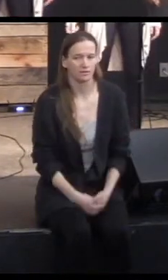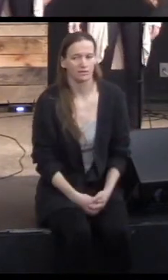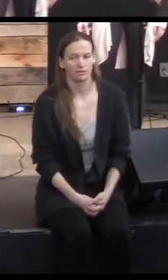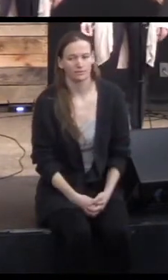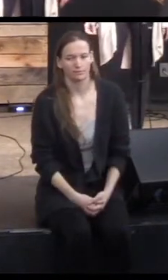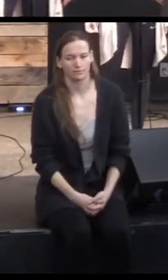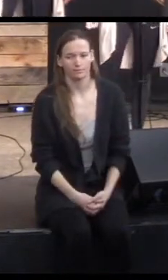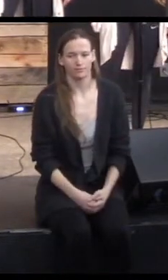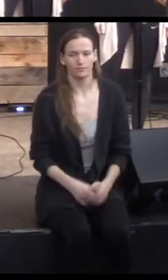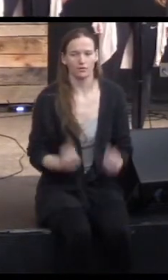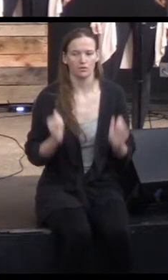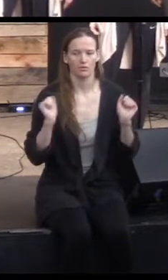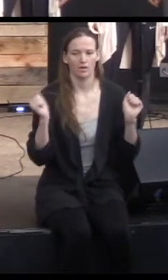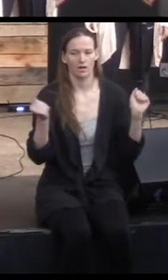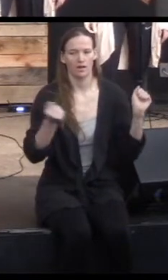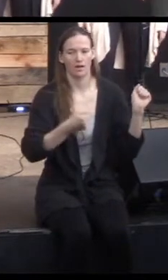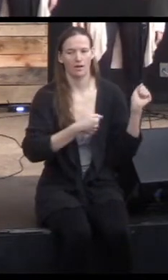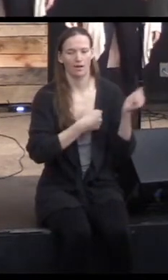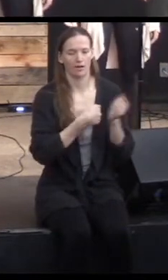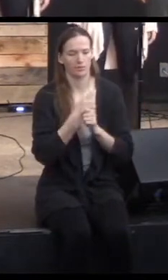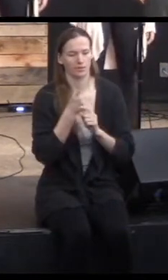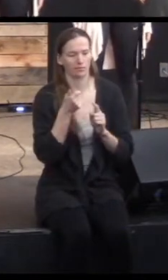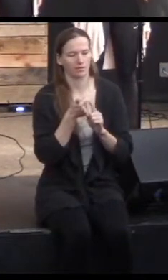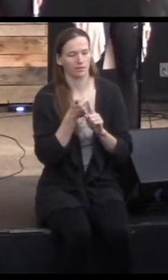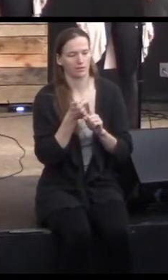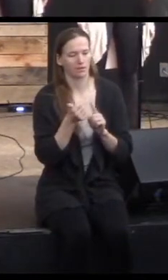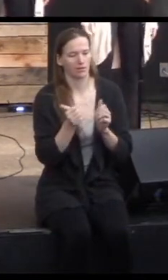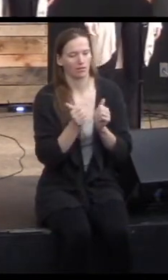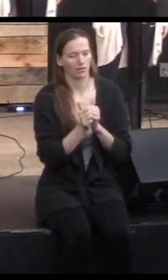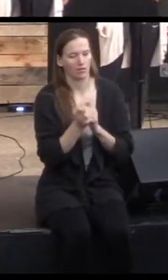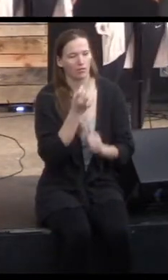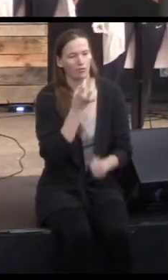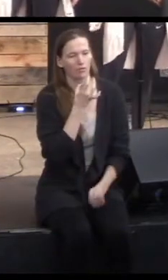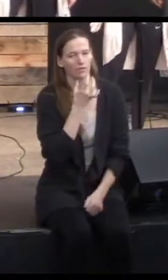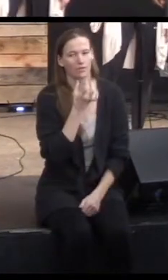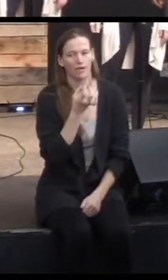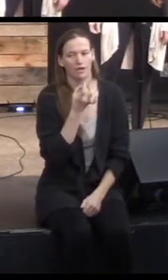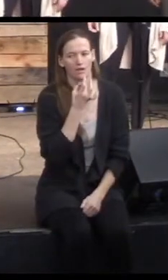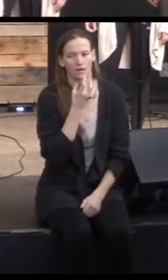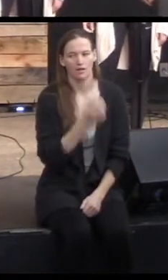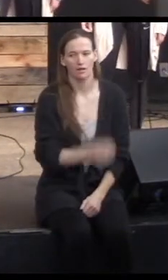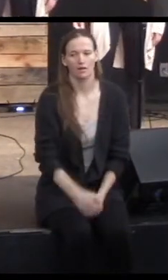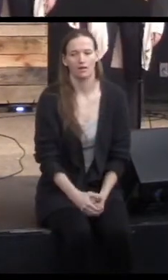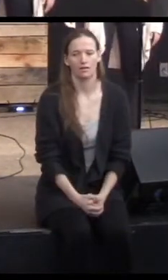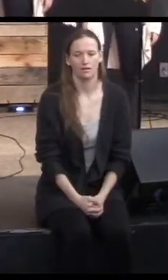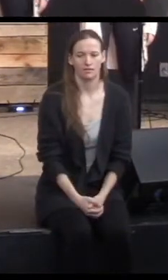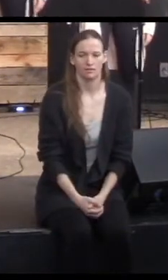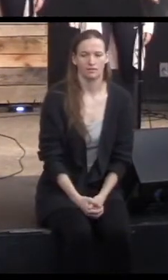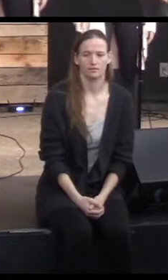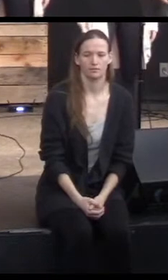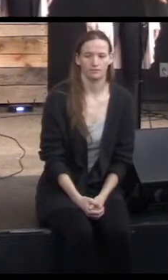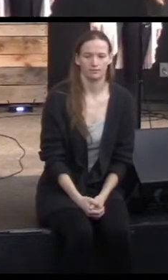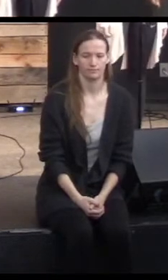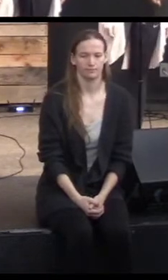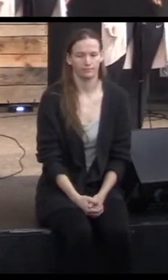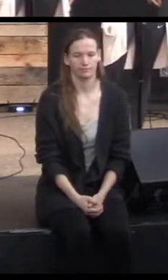rejoice. He wraps himself in light,